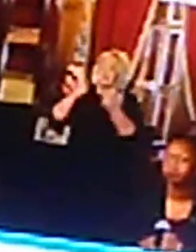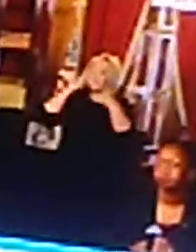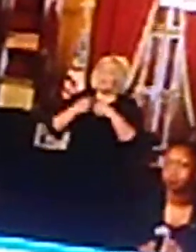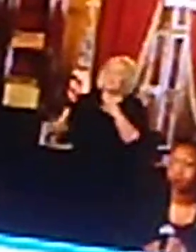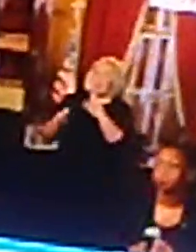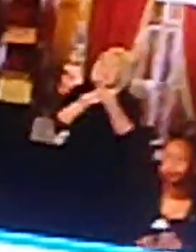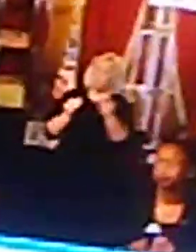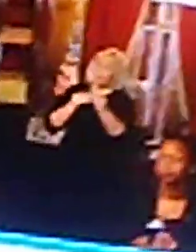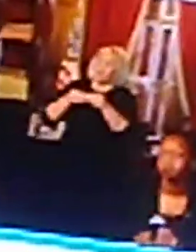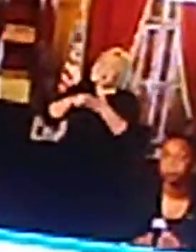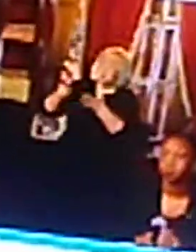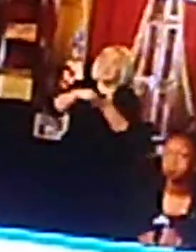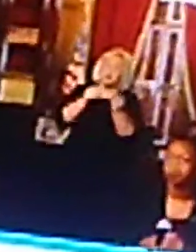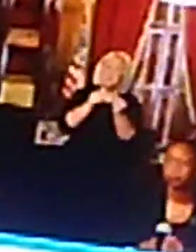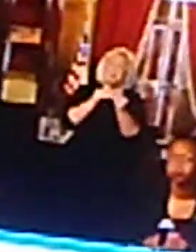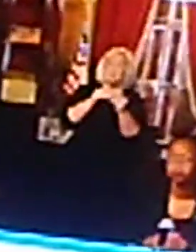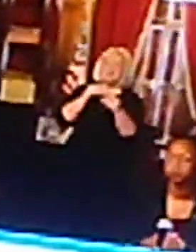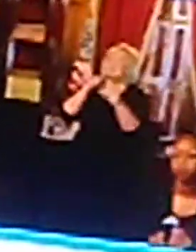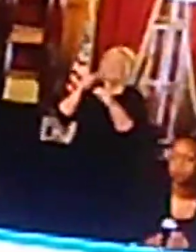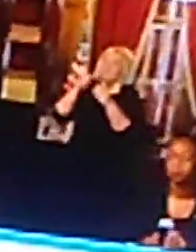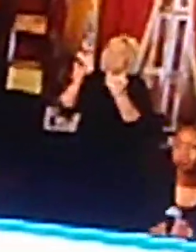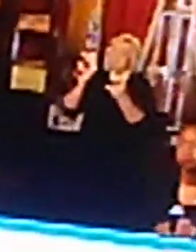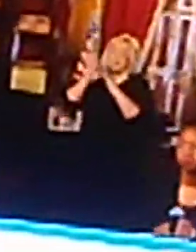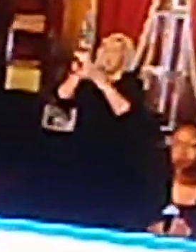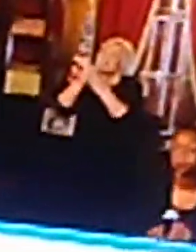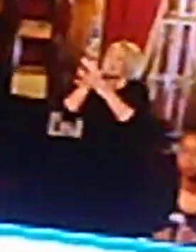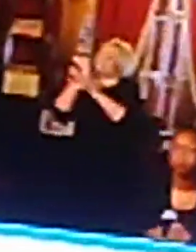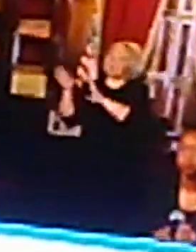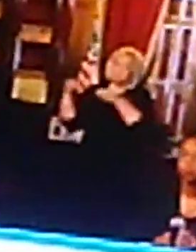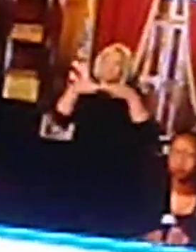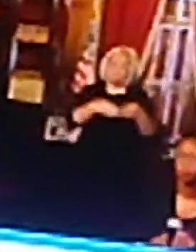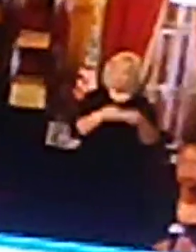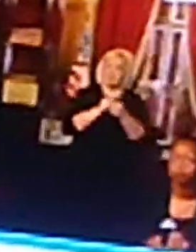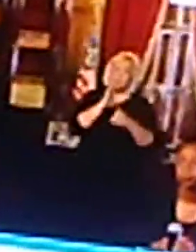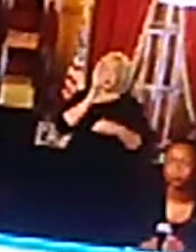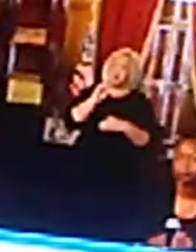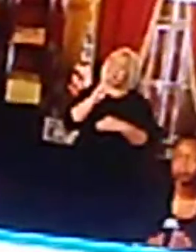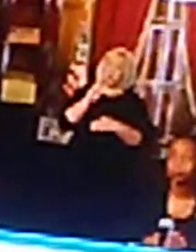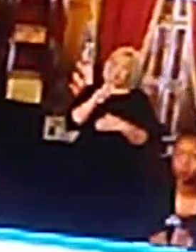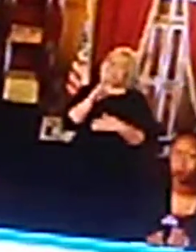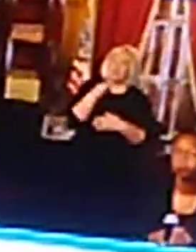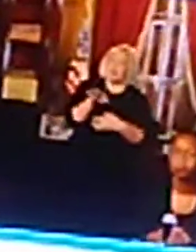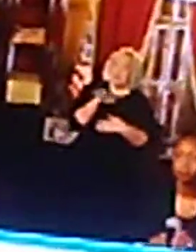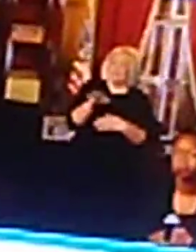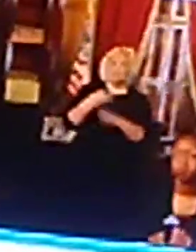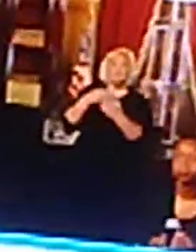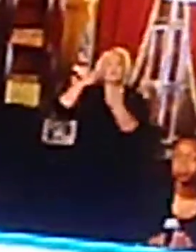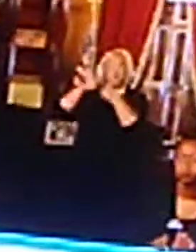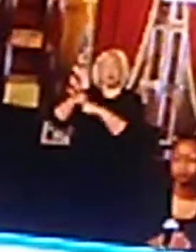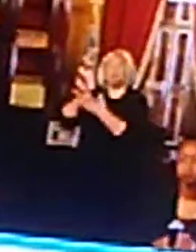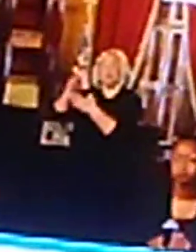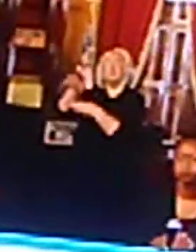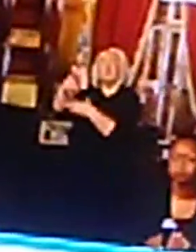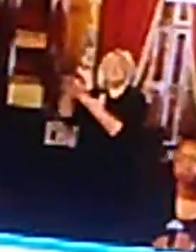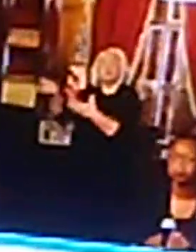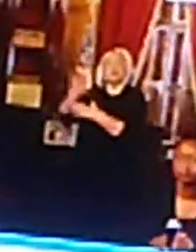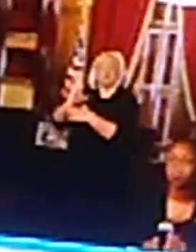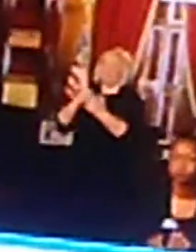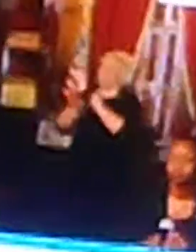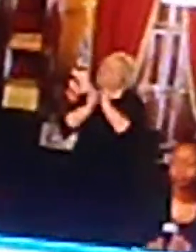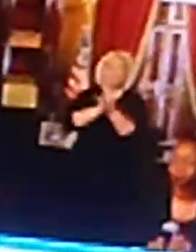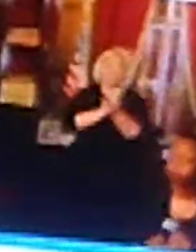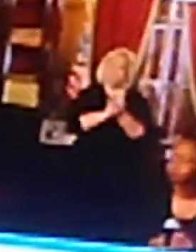for anything other than dollars that can be utilized to help our COVID-19 response. I want to thank the